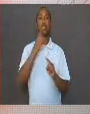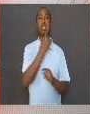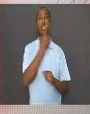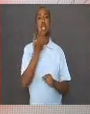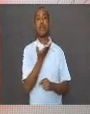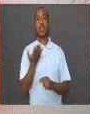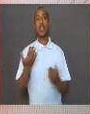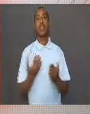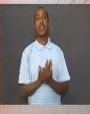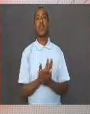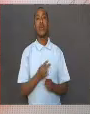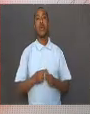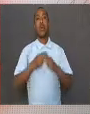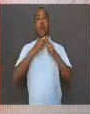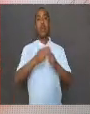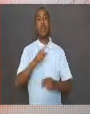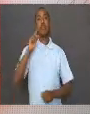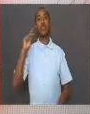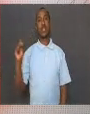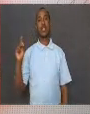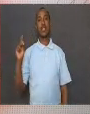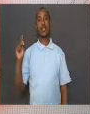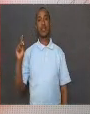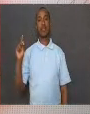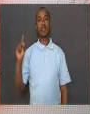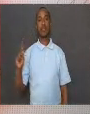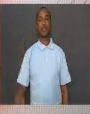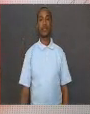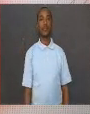something new called a product.